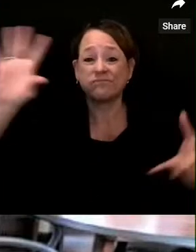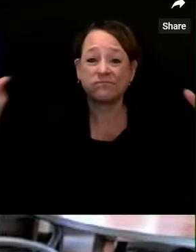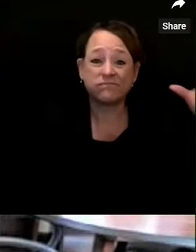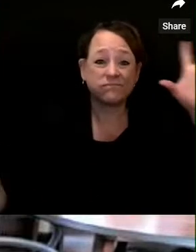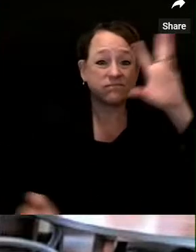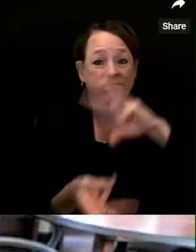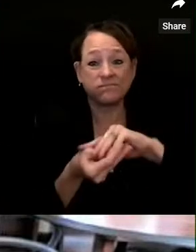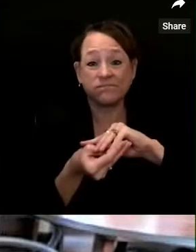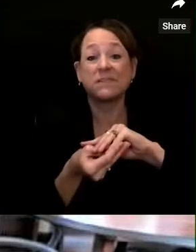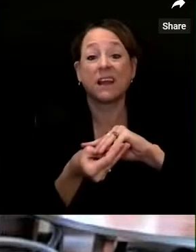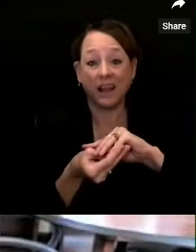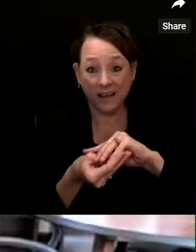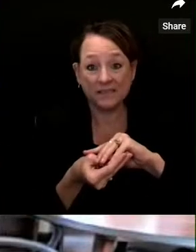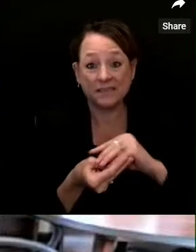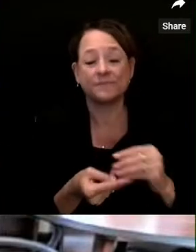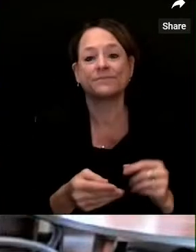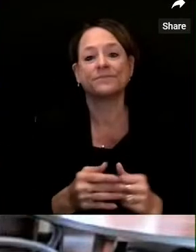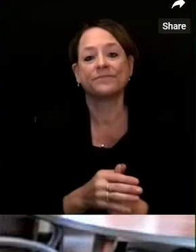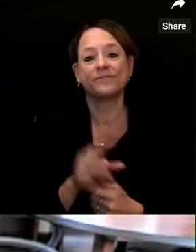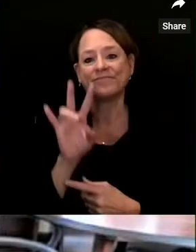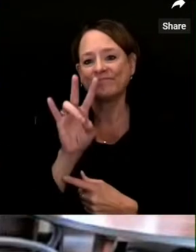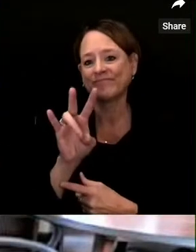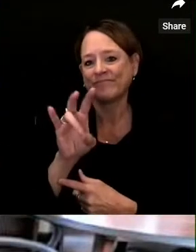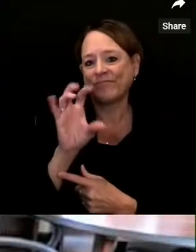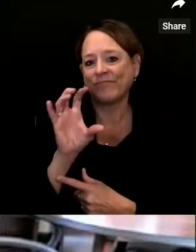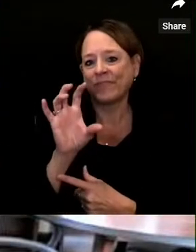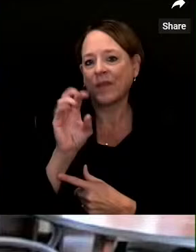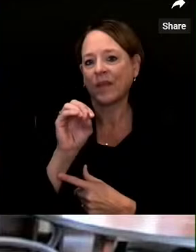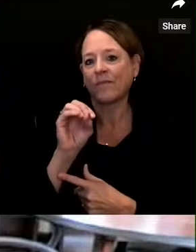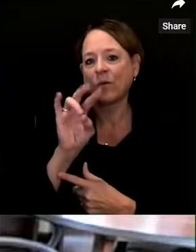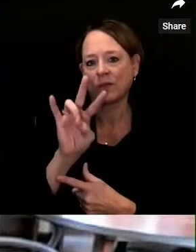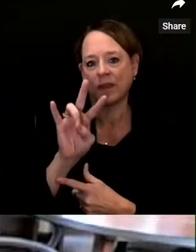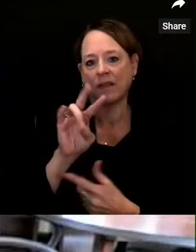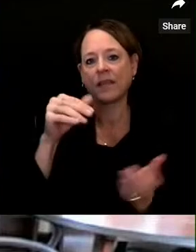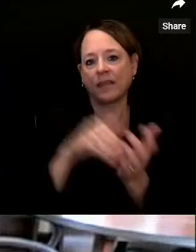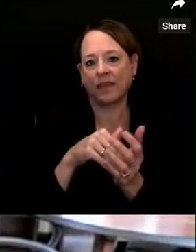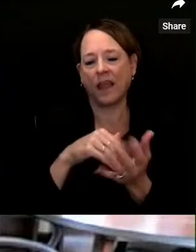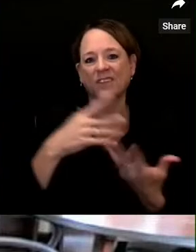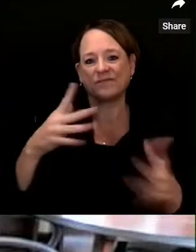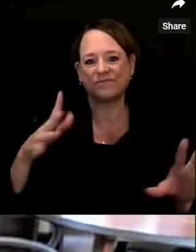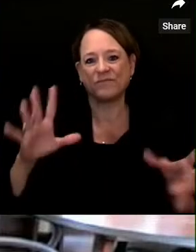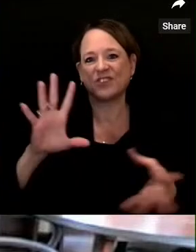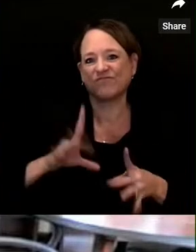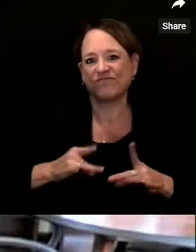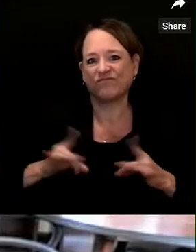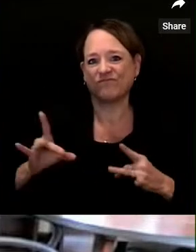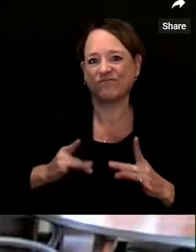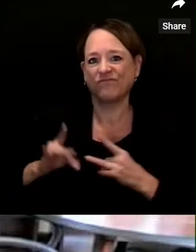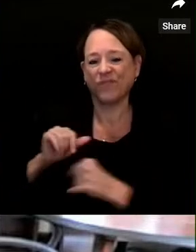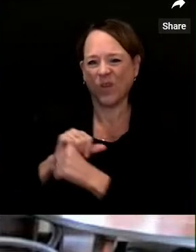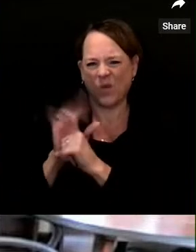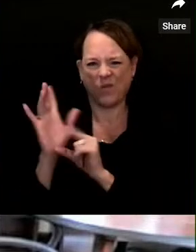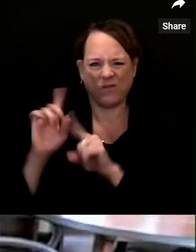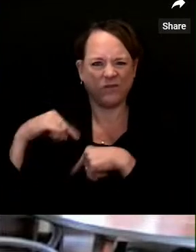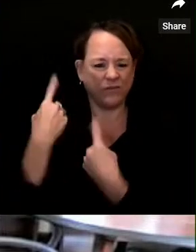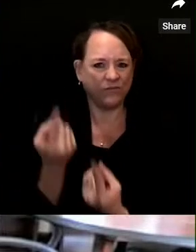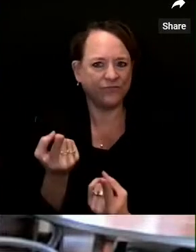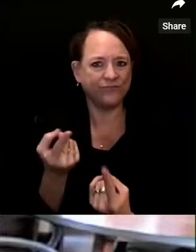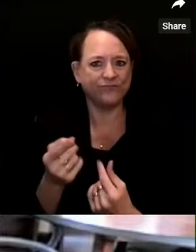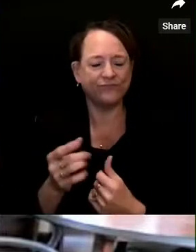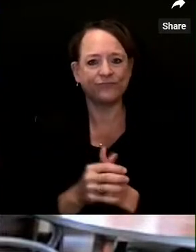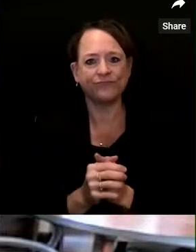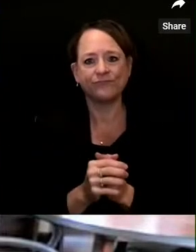more than 707,000 since the pandemic began. Our 7-day average of